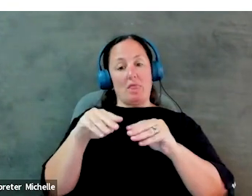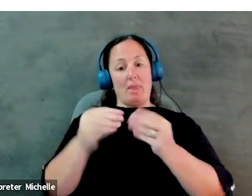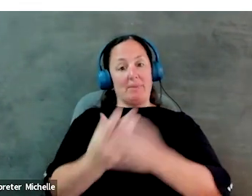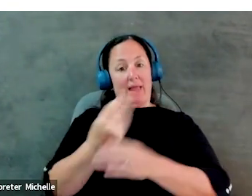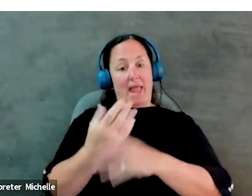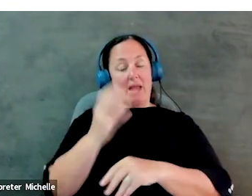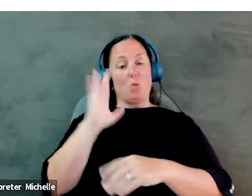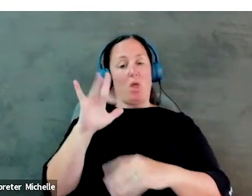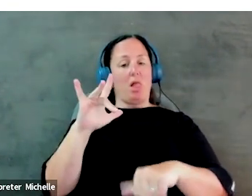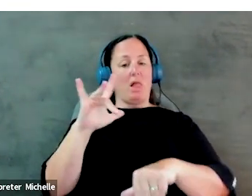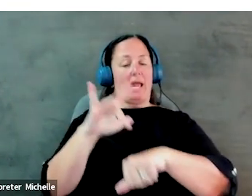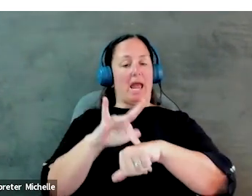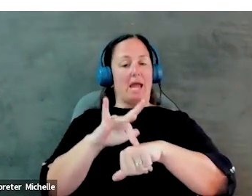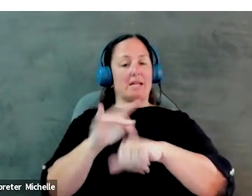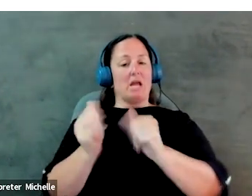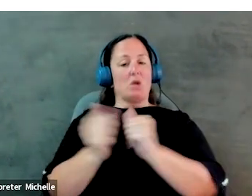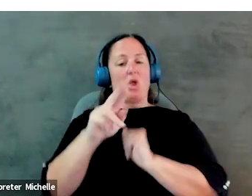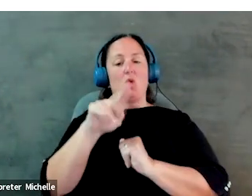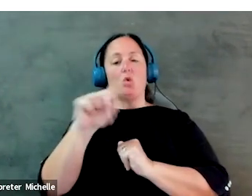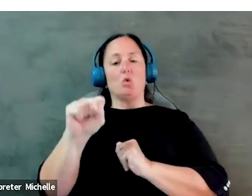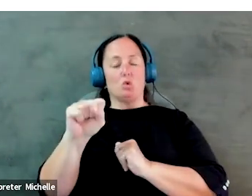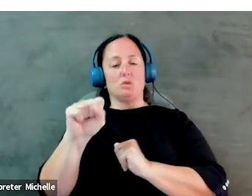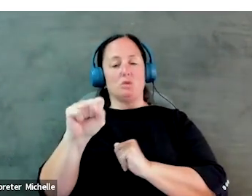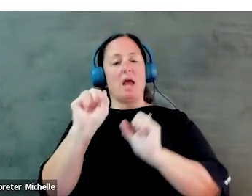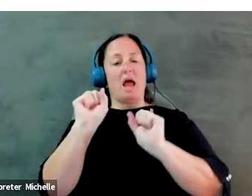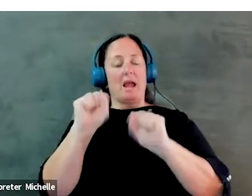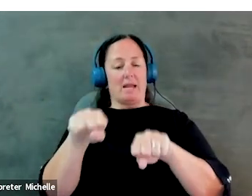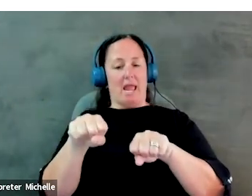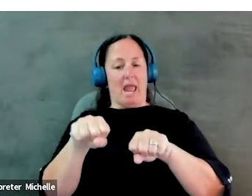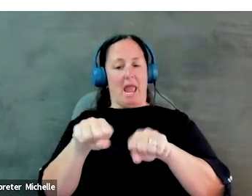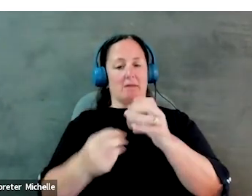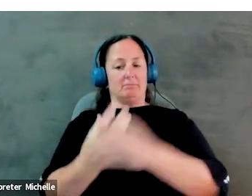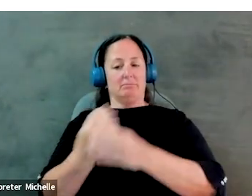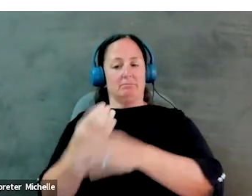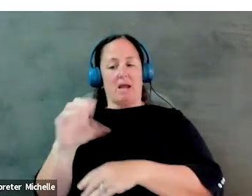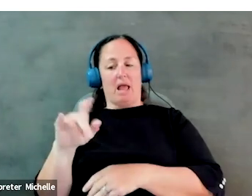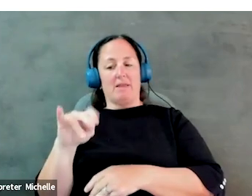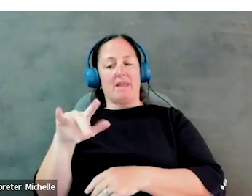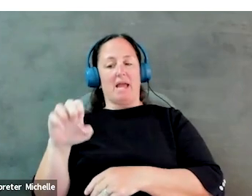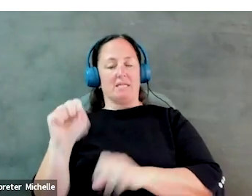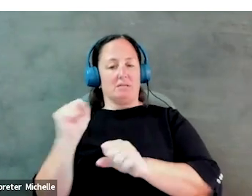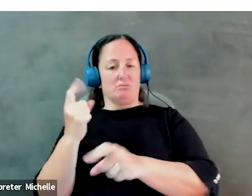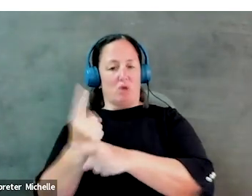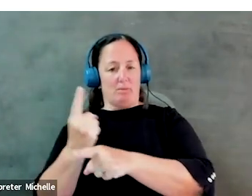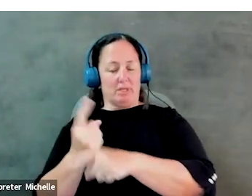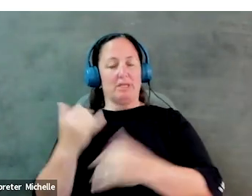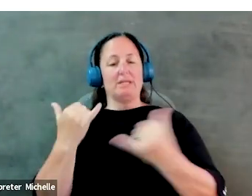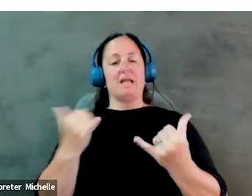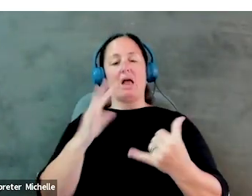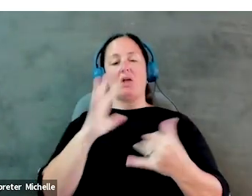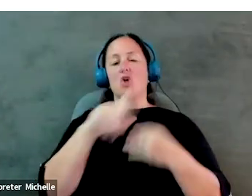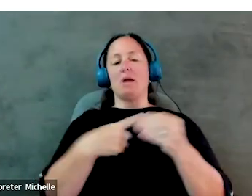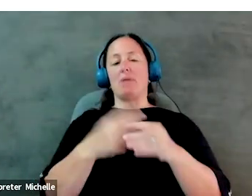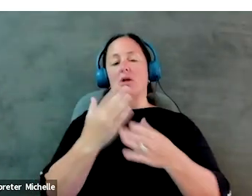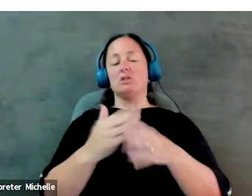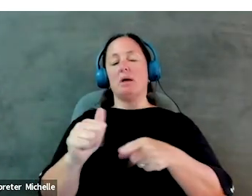it comes into contact with the roots and we can colonize it properly. Now, let's work